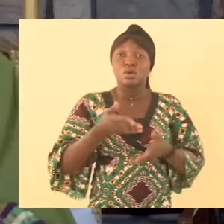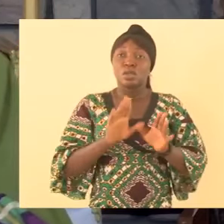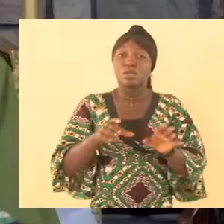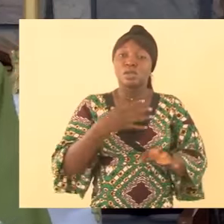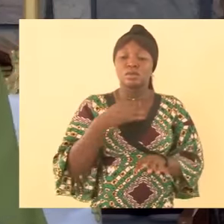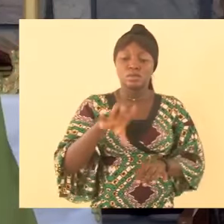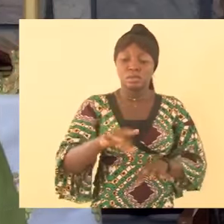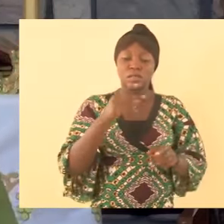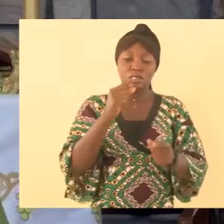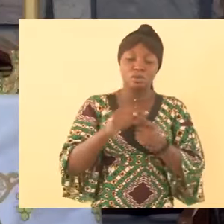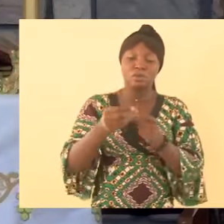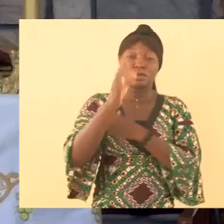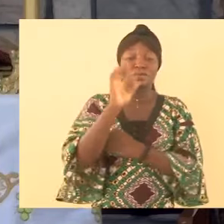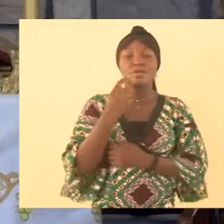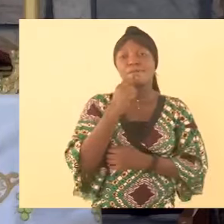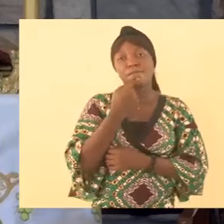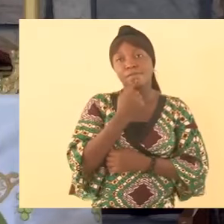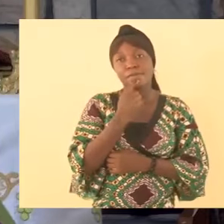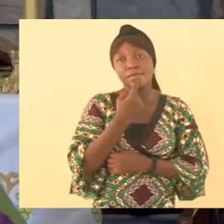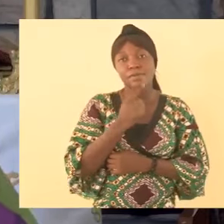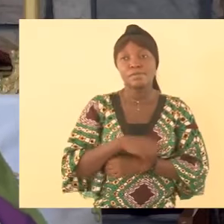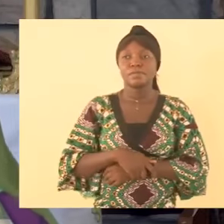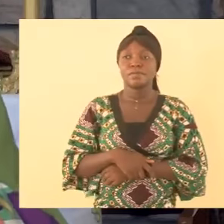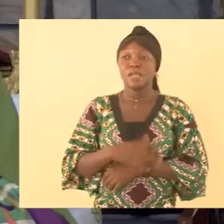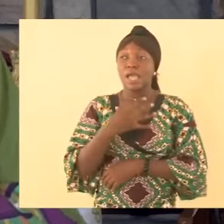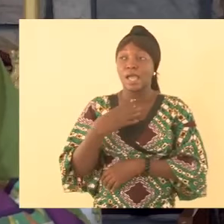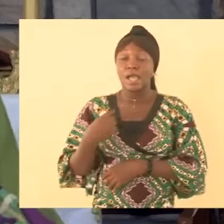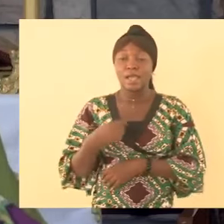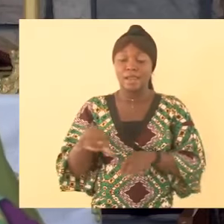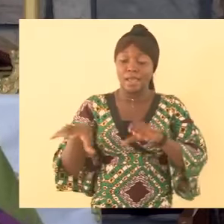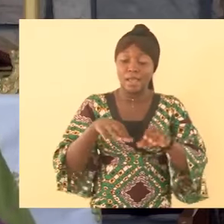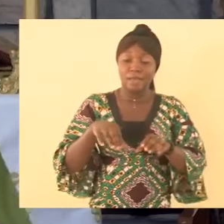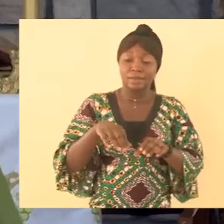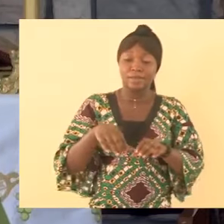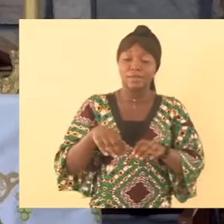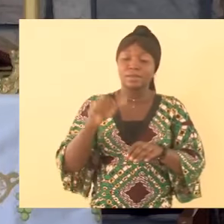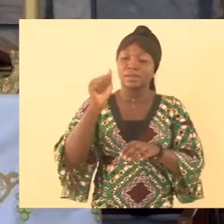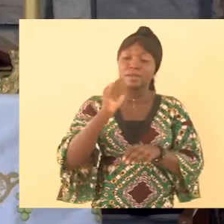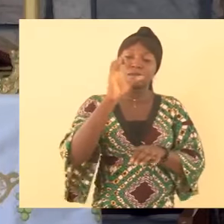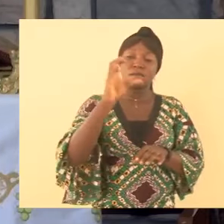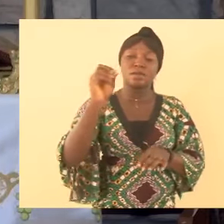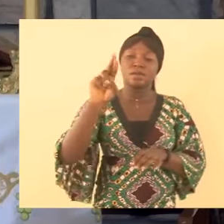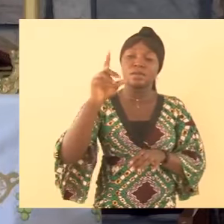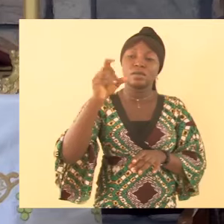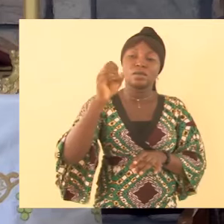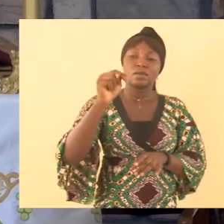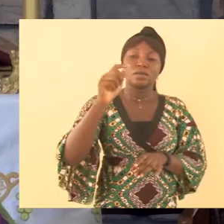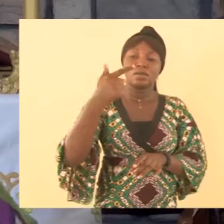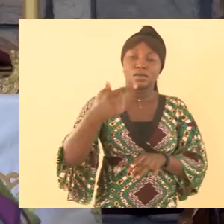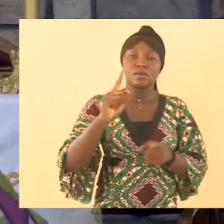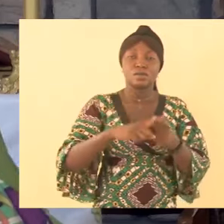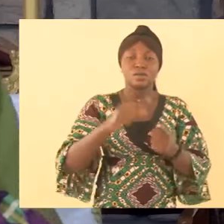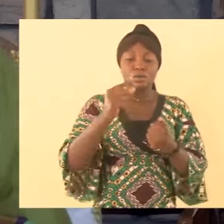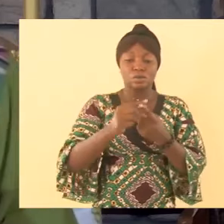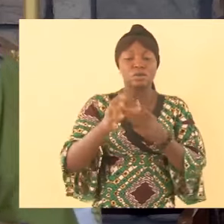So, let us take the word of God seriously and act according to the word of God.